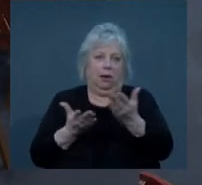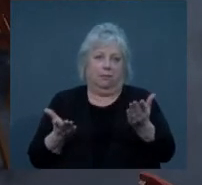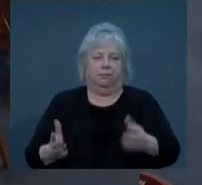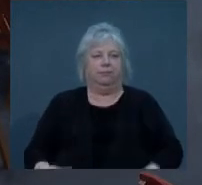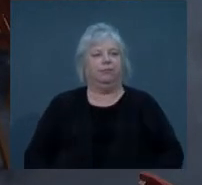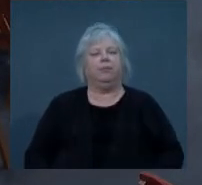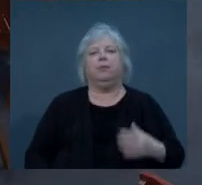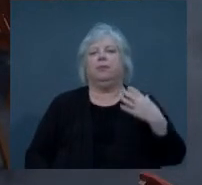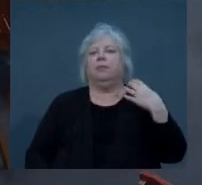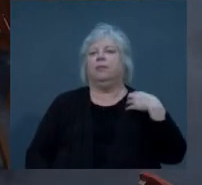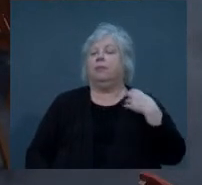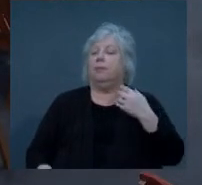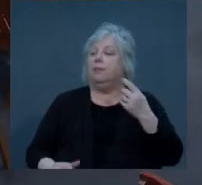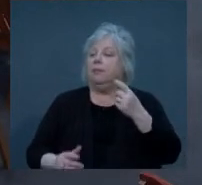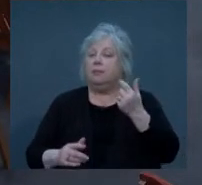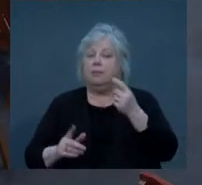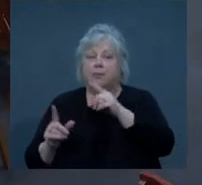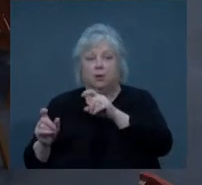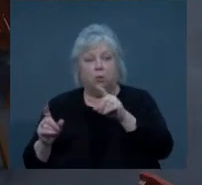Commissioners, any questions?